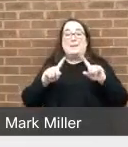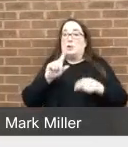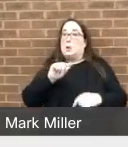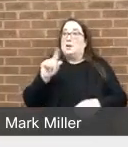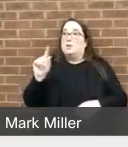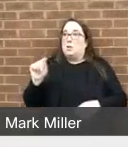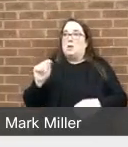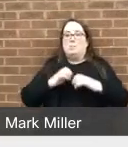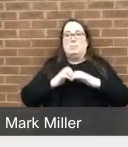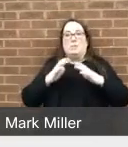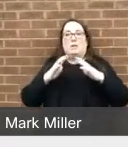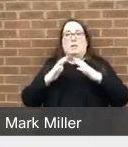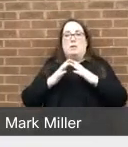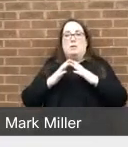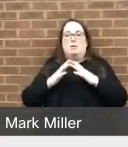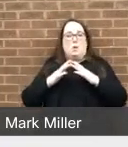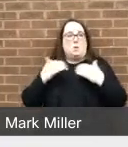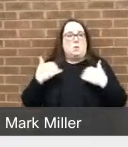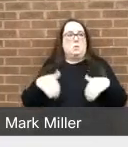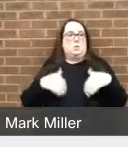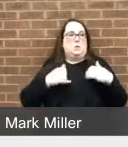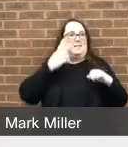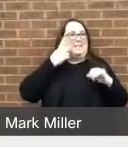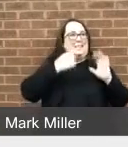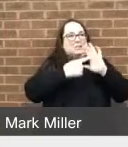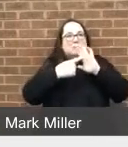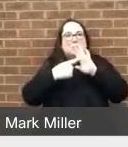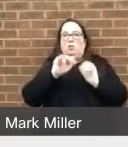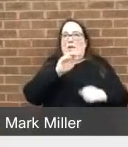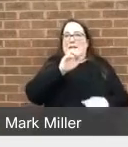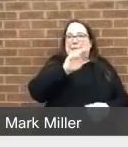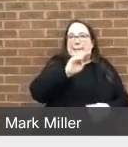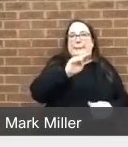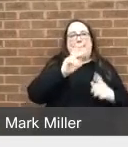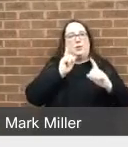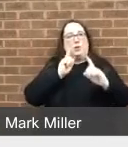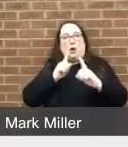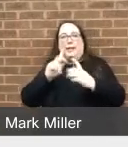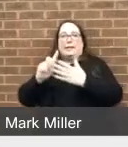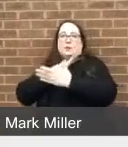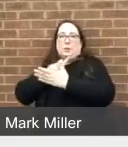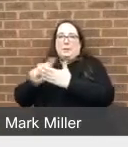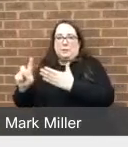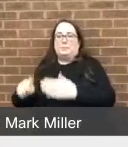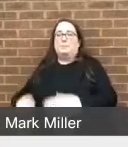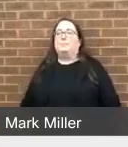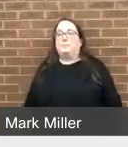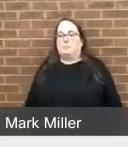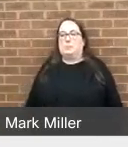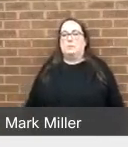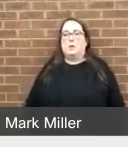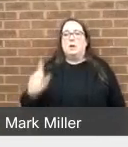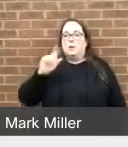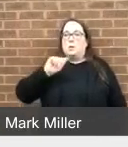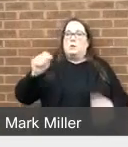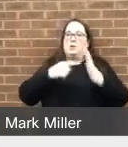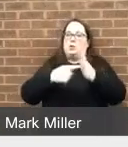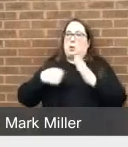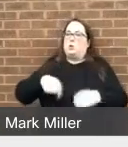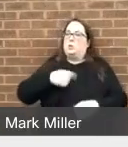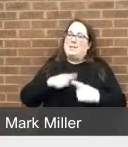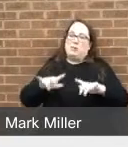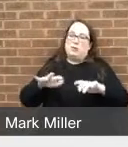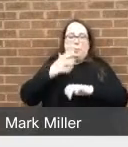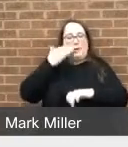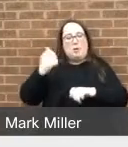the ugly head of racism, targeting, and discrimination. But 2020 showed us that we have to do